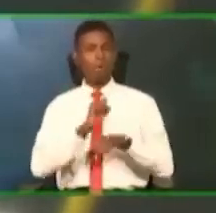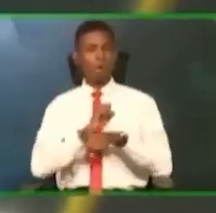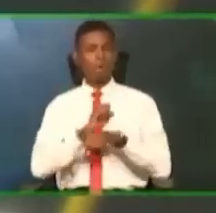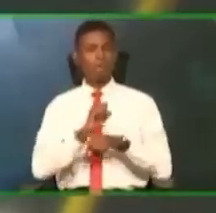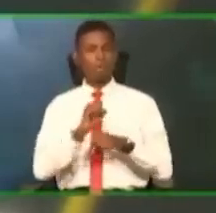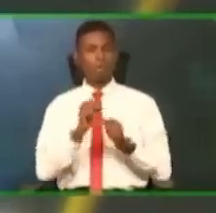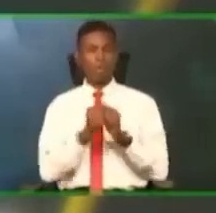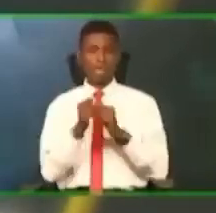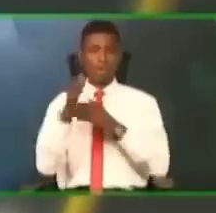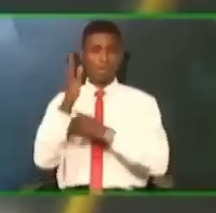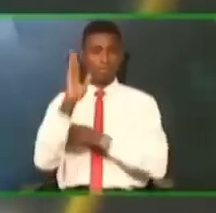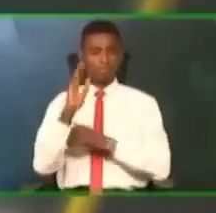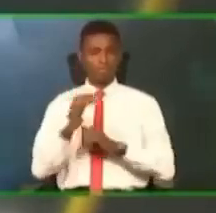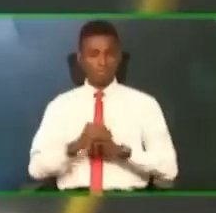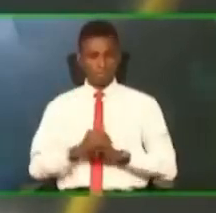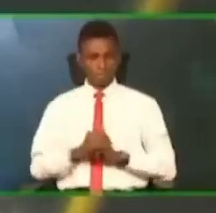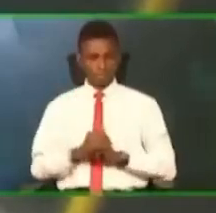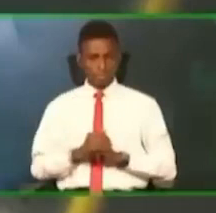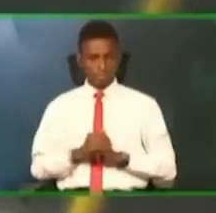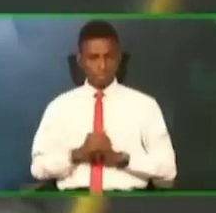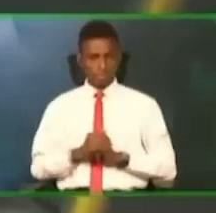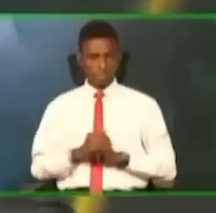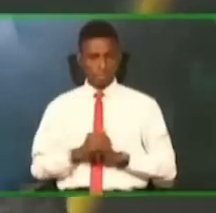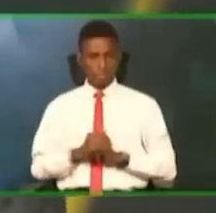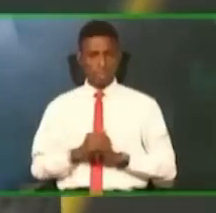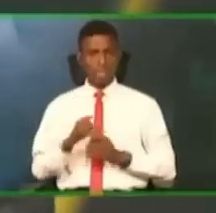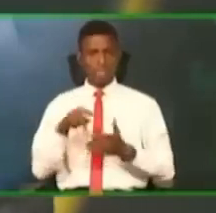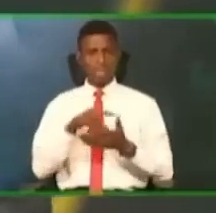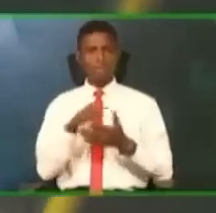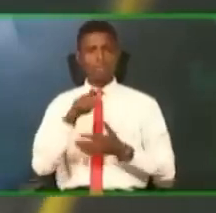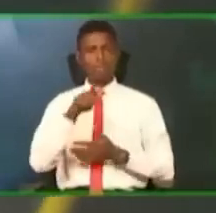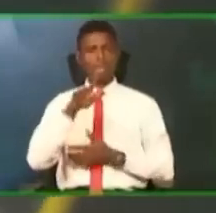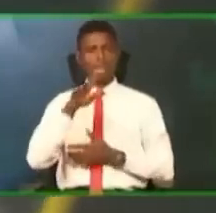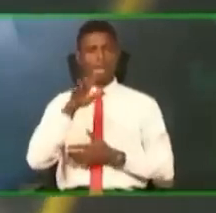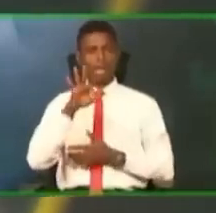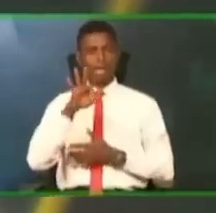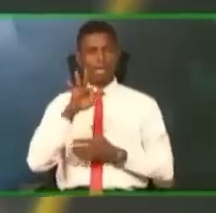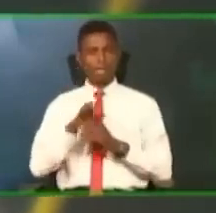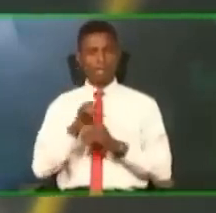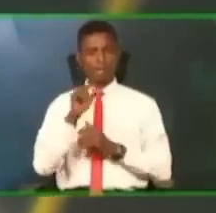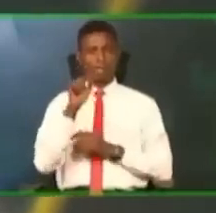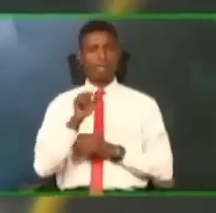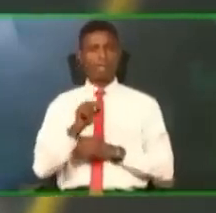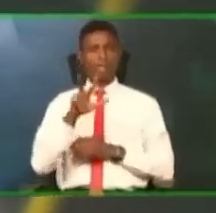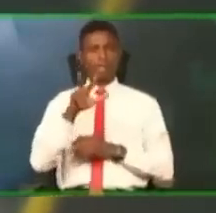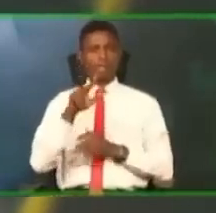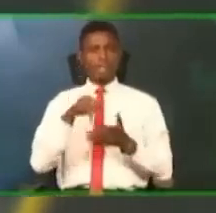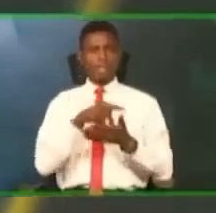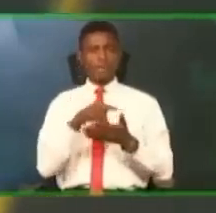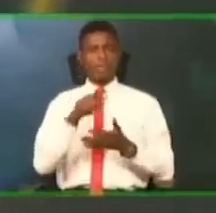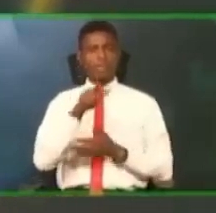voice of God. Psalm 29. Let's start from verse 3. Psalm